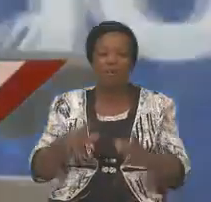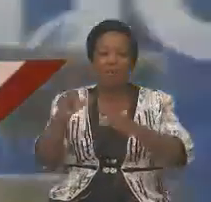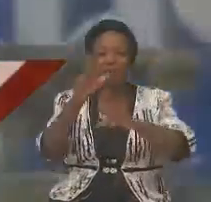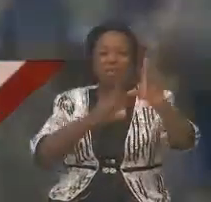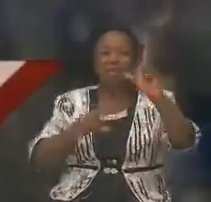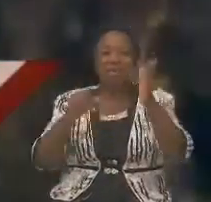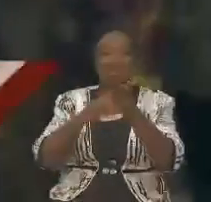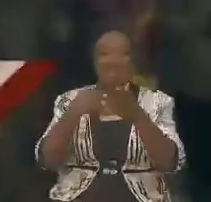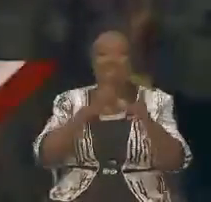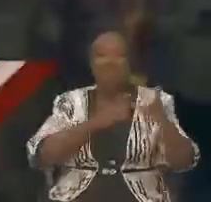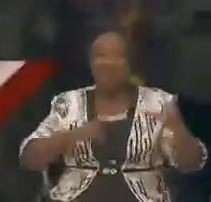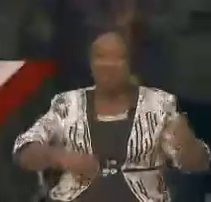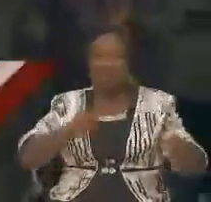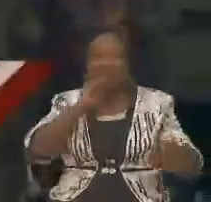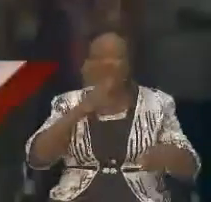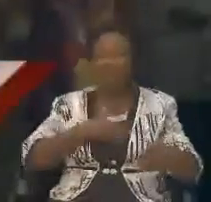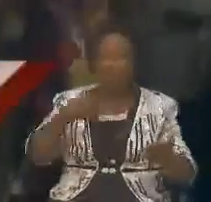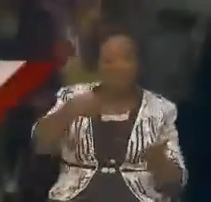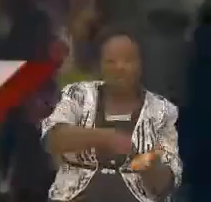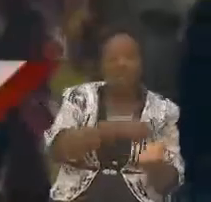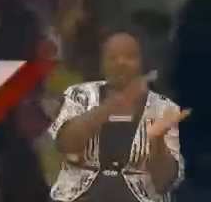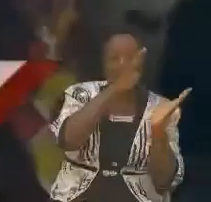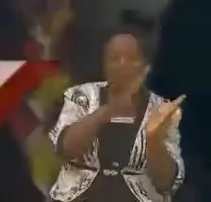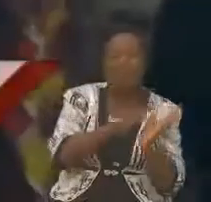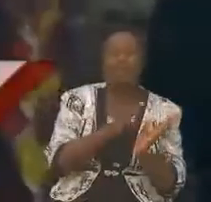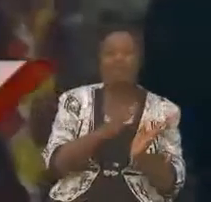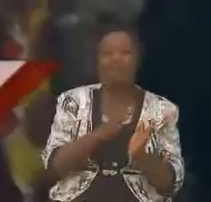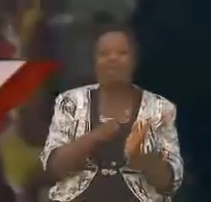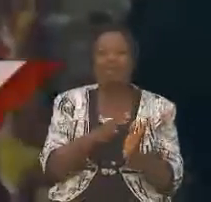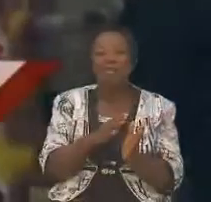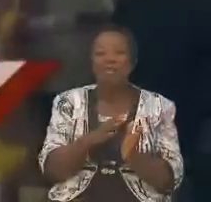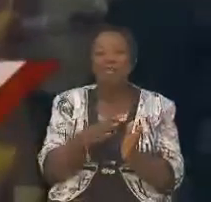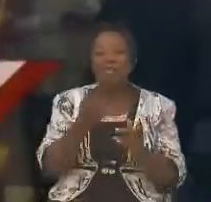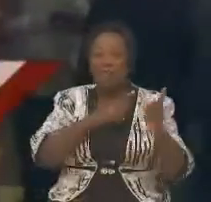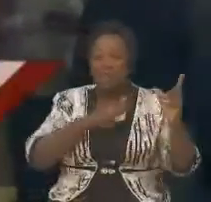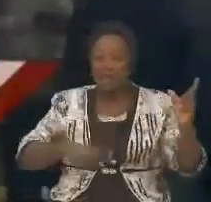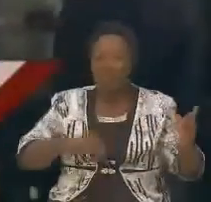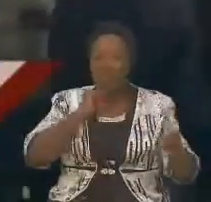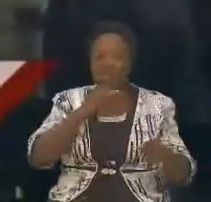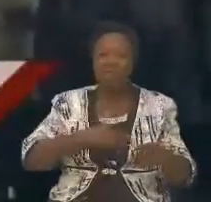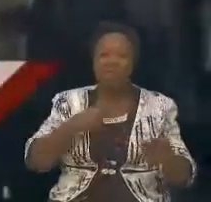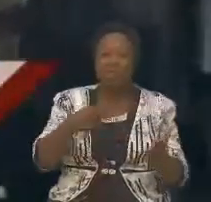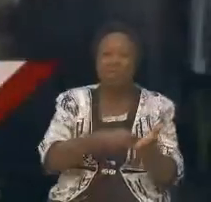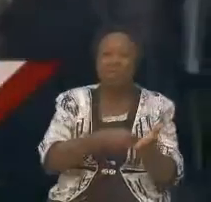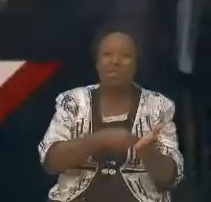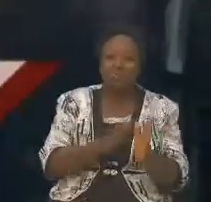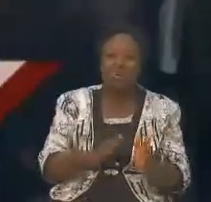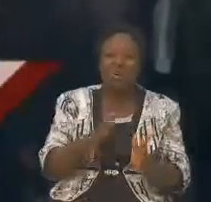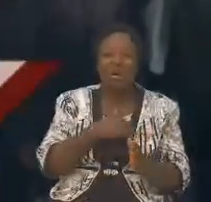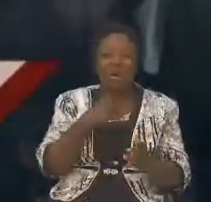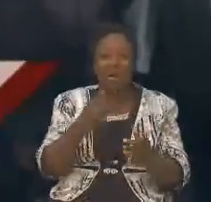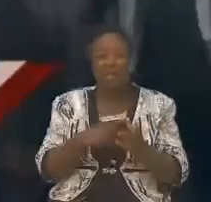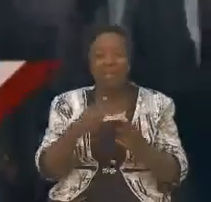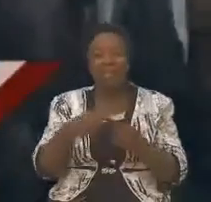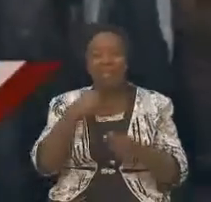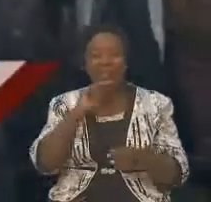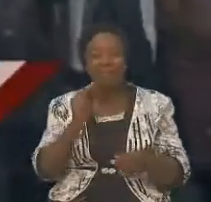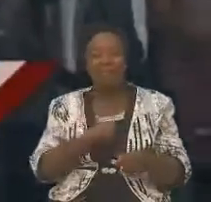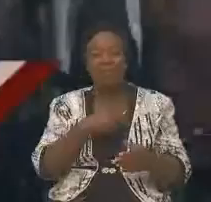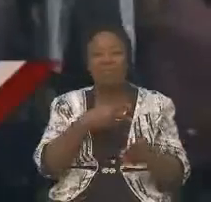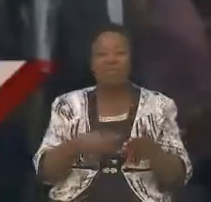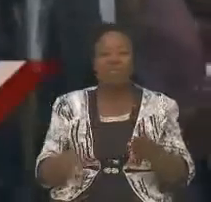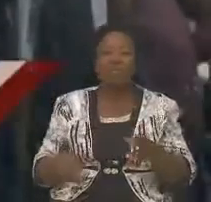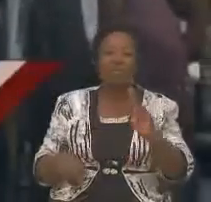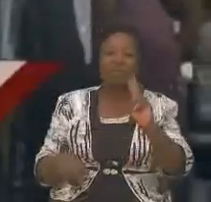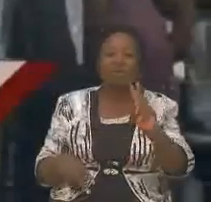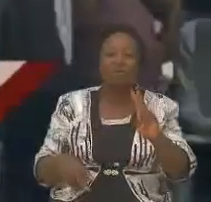the Lord is my shepherd. You will not lack. I said you will not lack. And